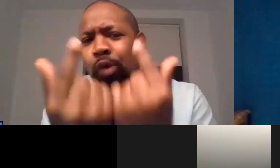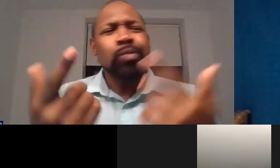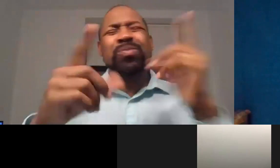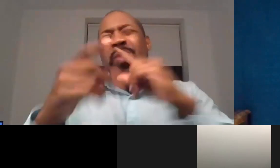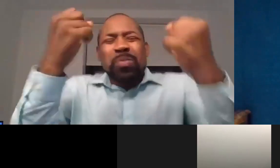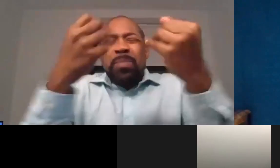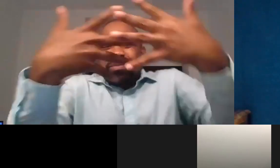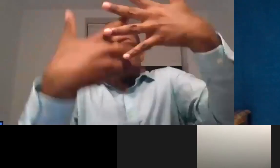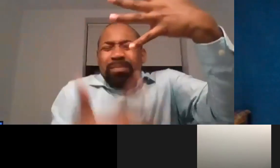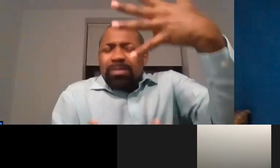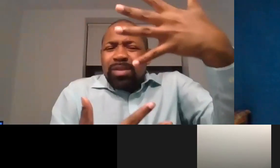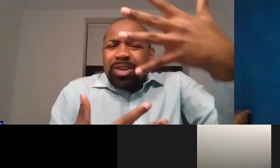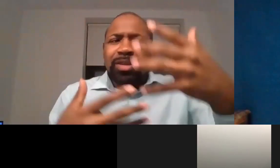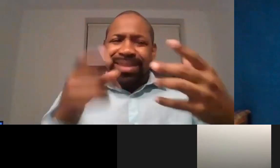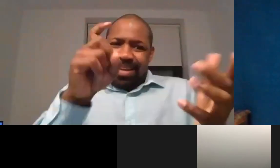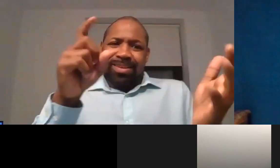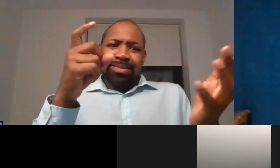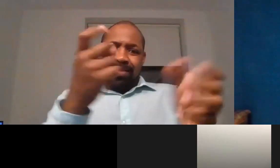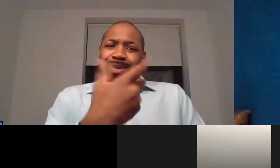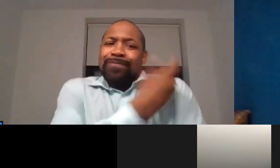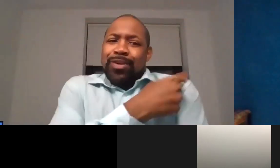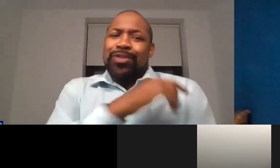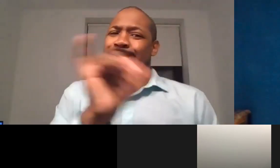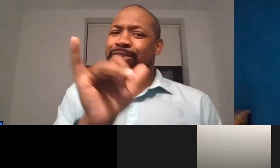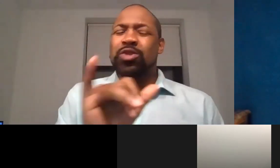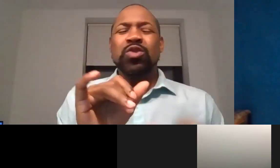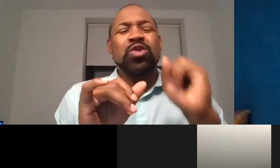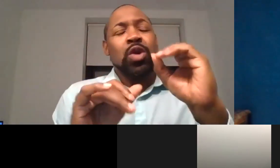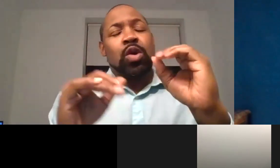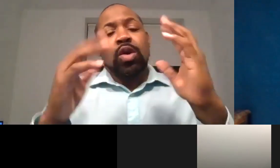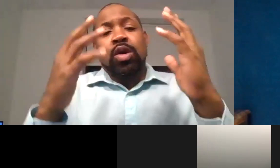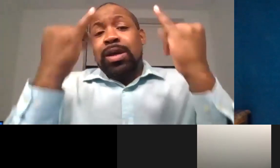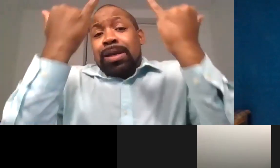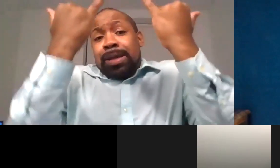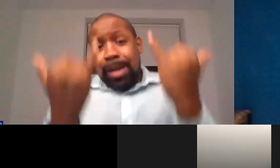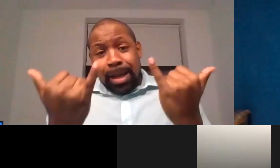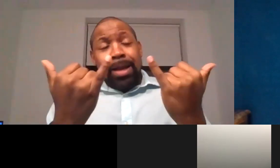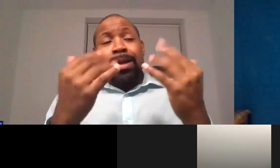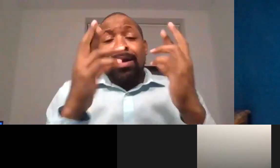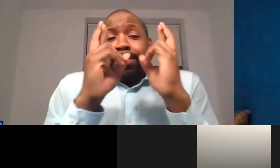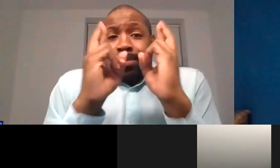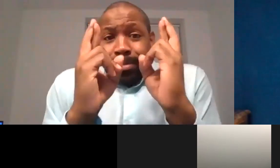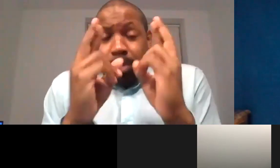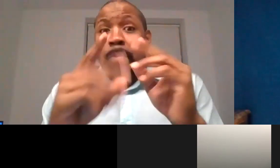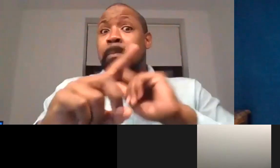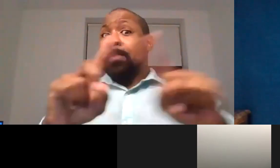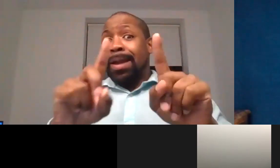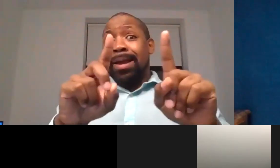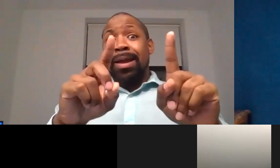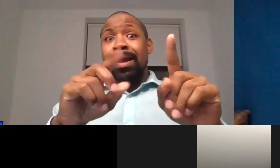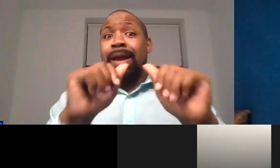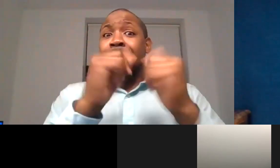who and the disability people, and they need the vaccine now. Yep.